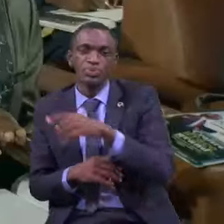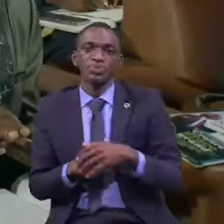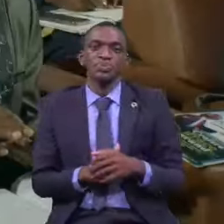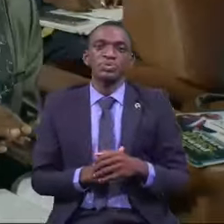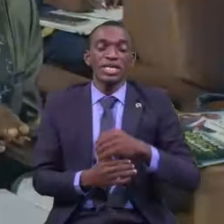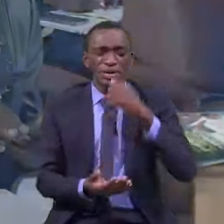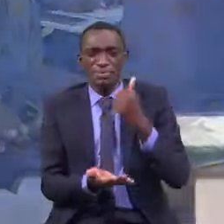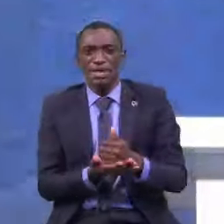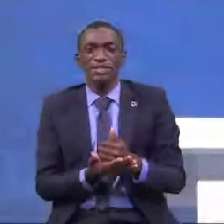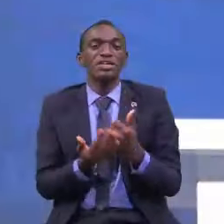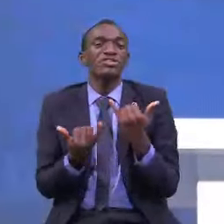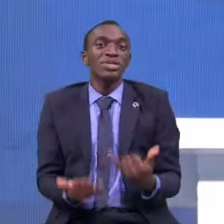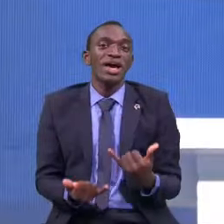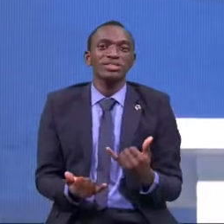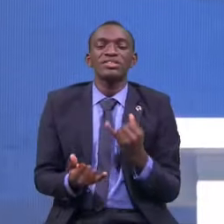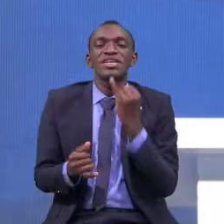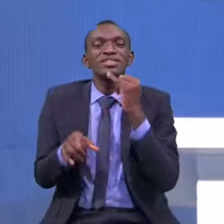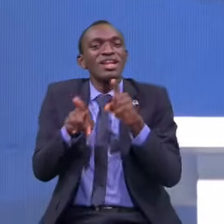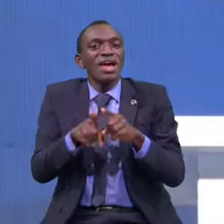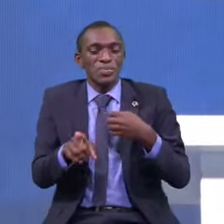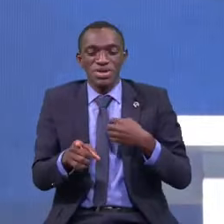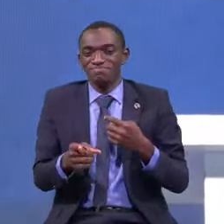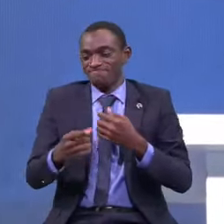Tonight, it's like I'm by your side there.